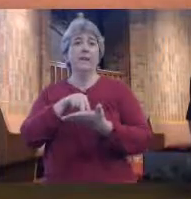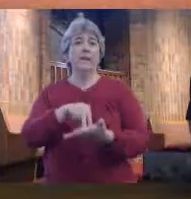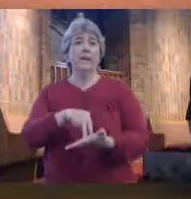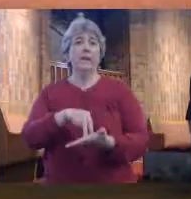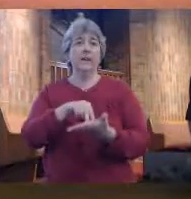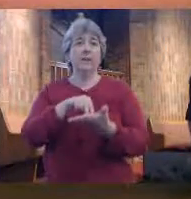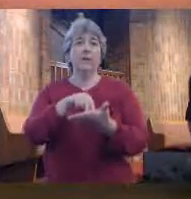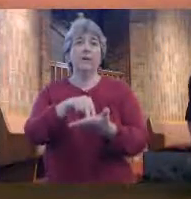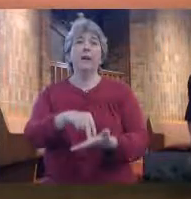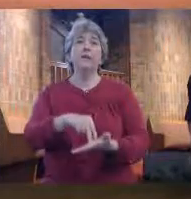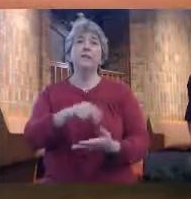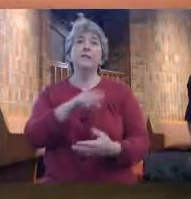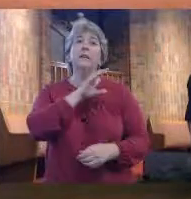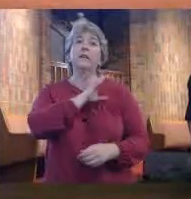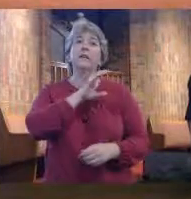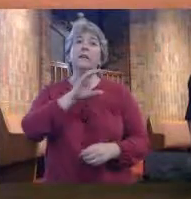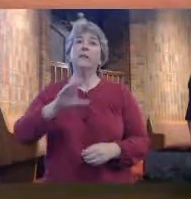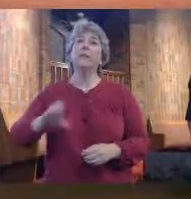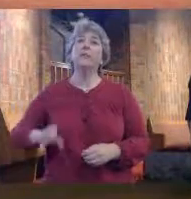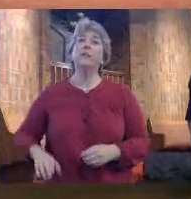stand. In Christ